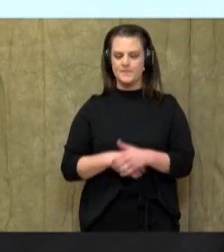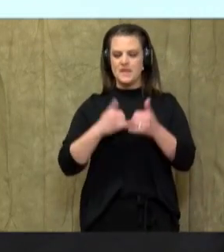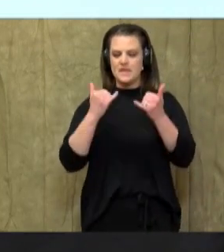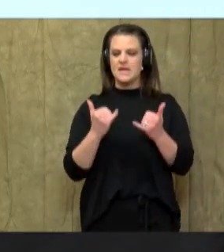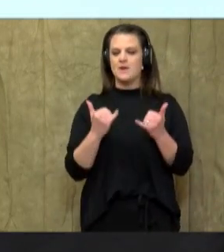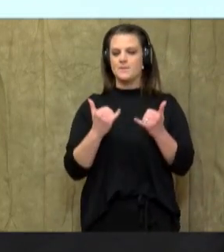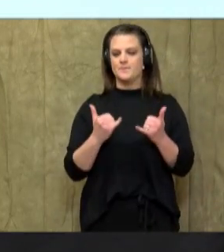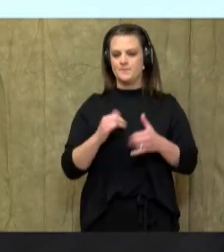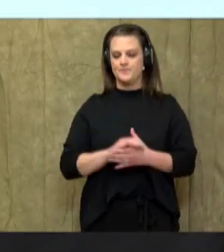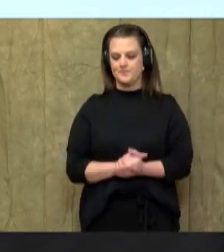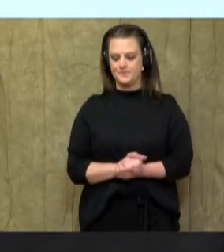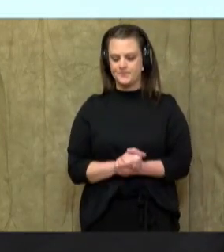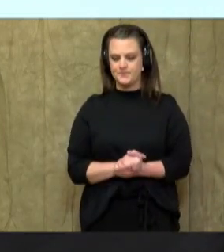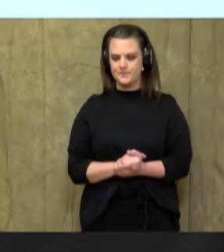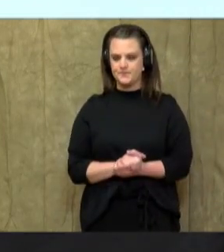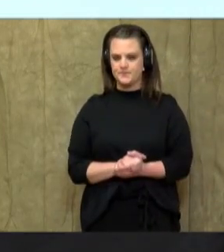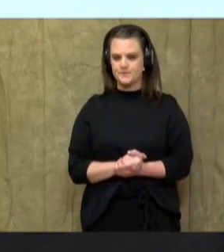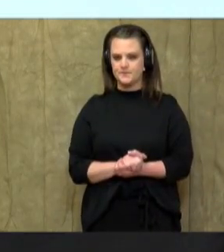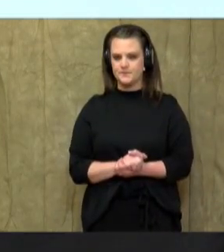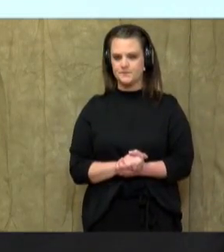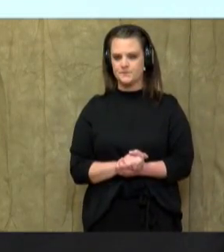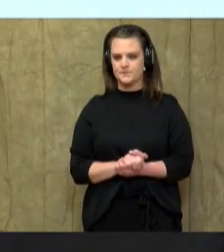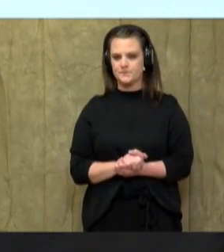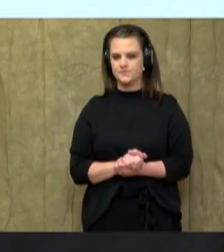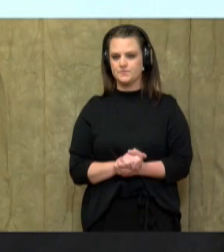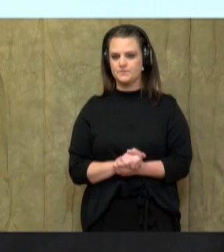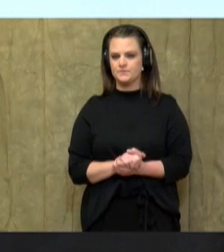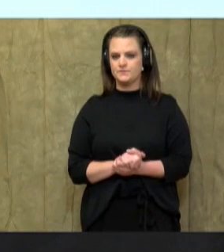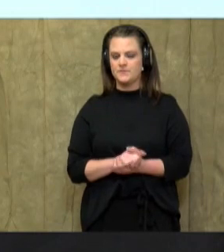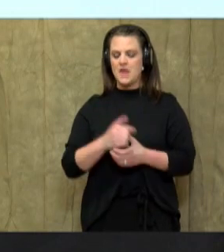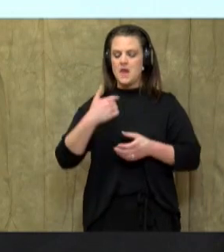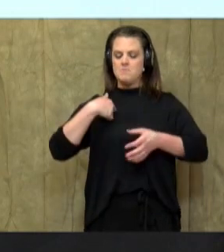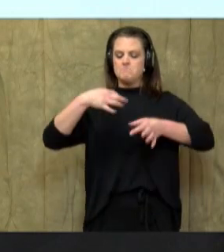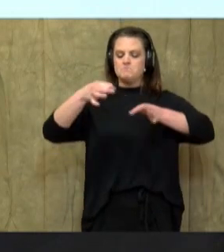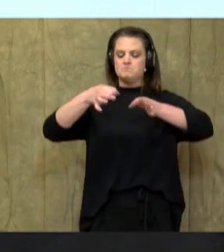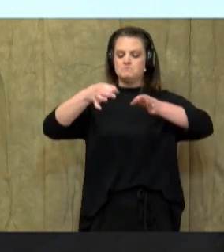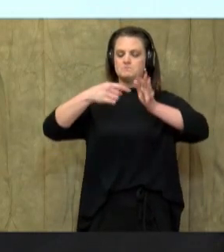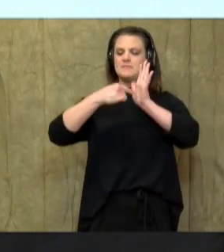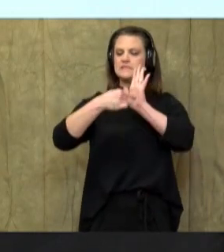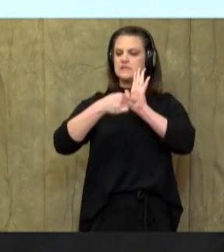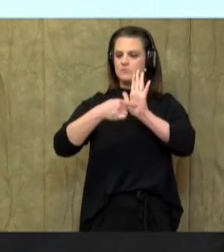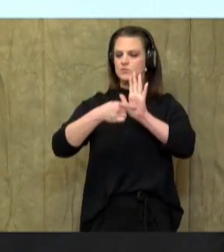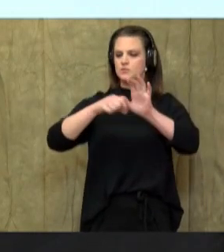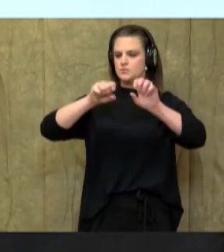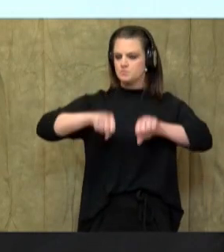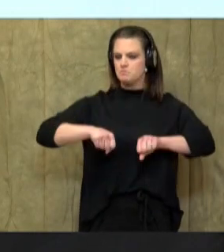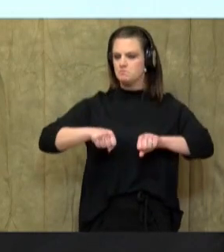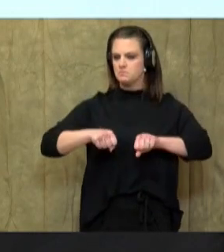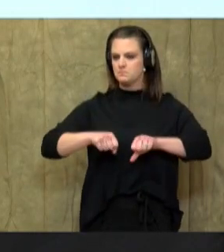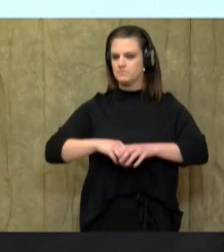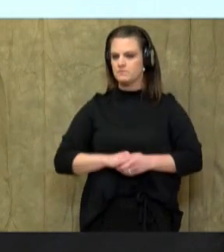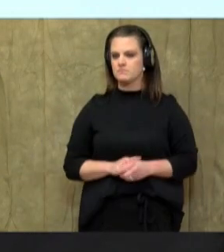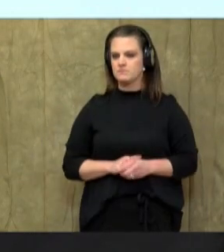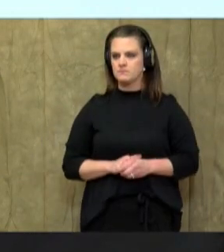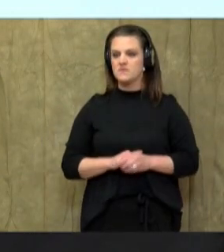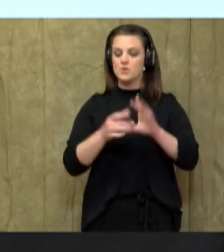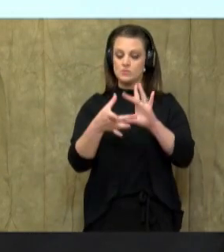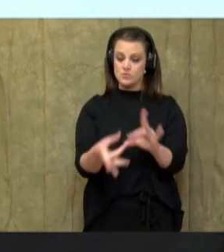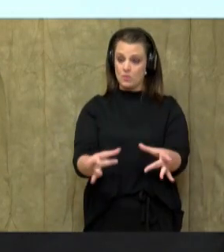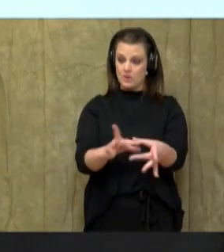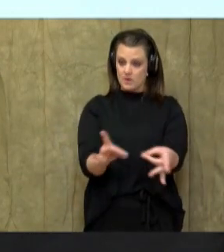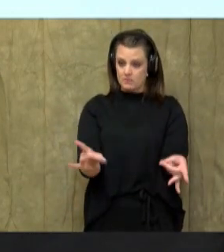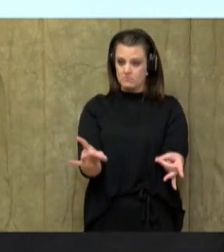think about this. Here are some possible examples that could take place within a